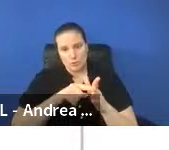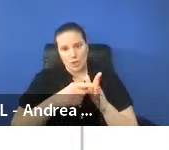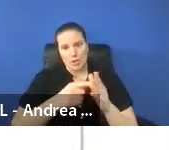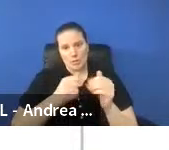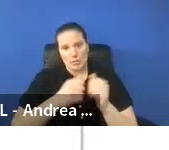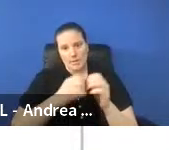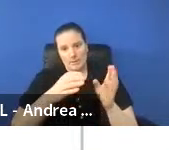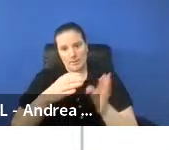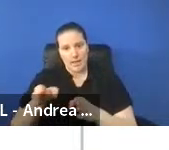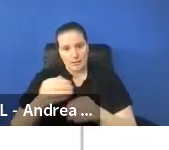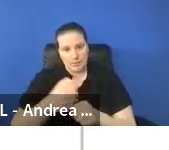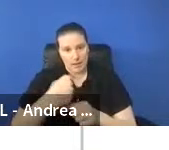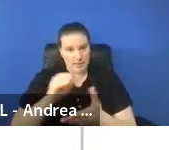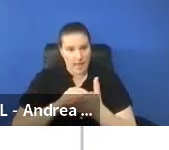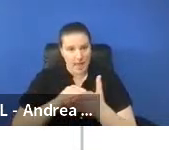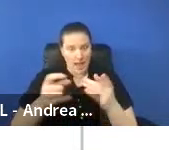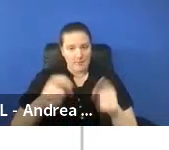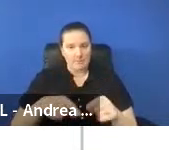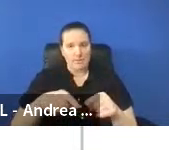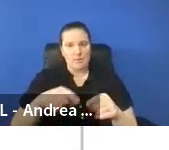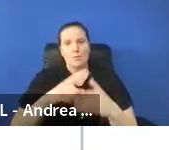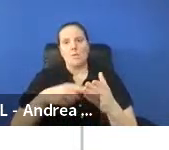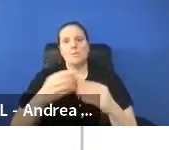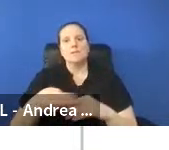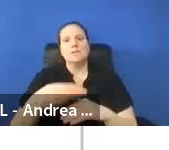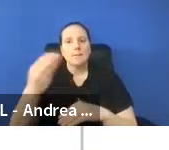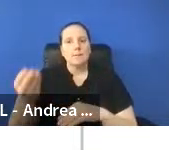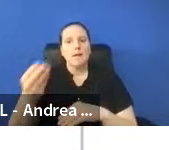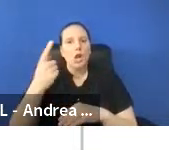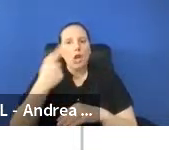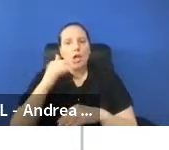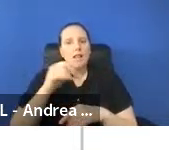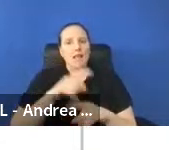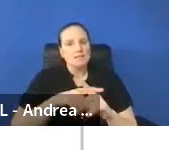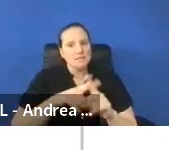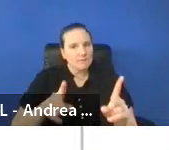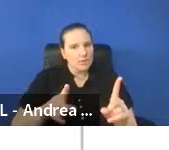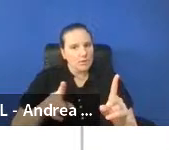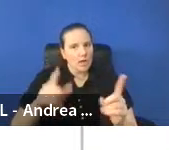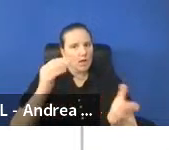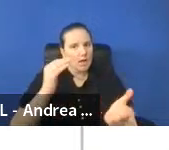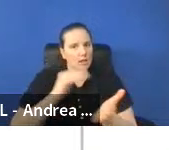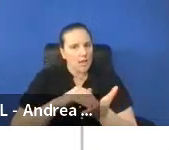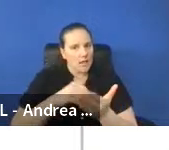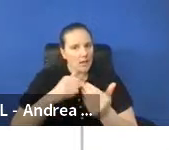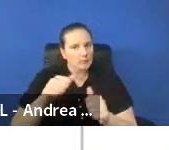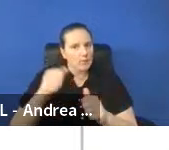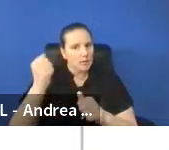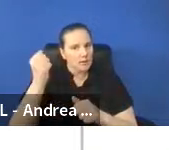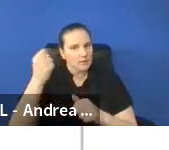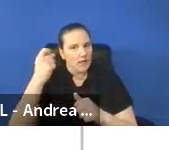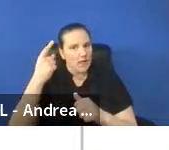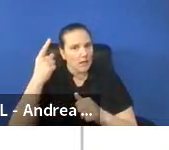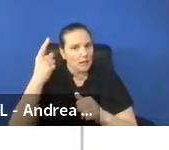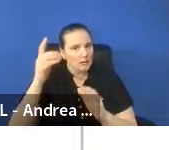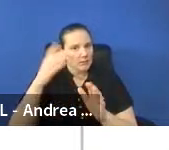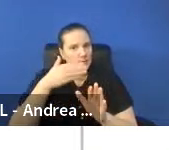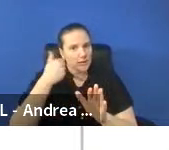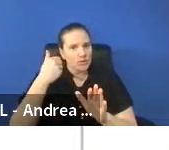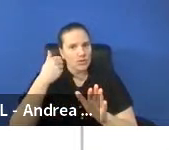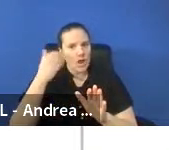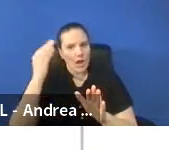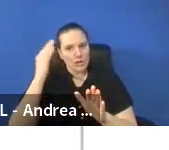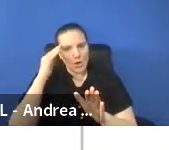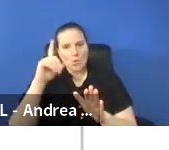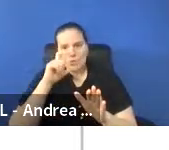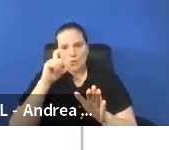a plan to make that happen, what we submit would look different. So again, I'm just trying to get a good understanding about, I know who